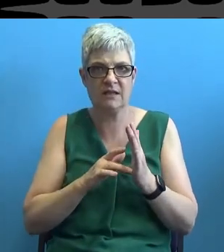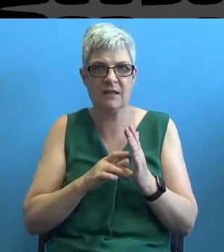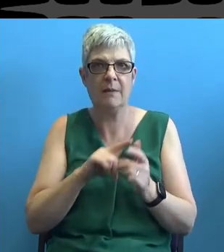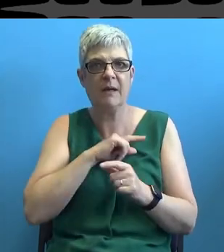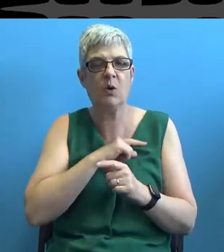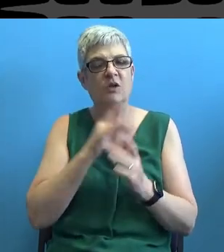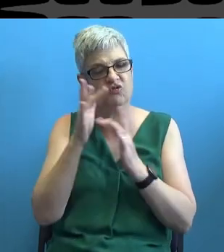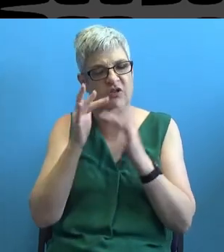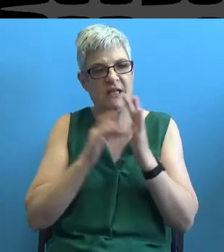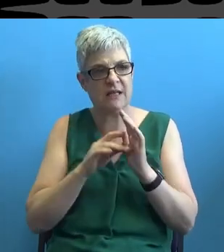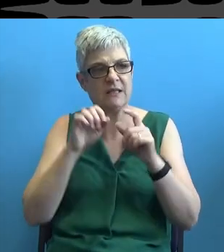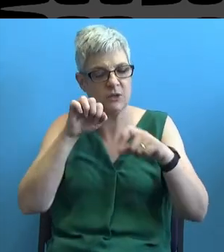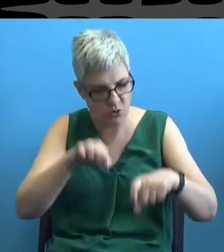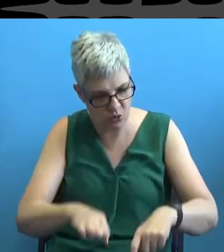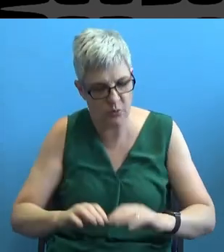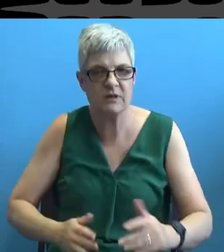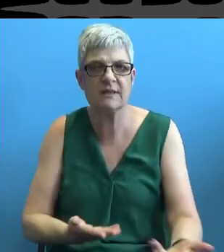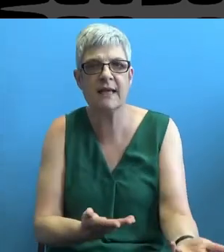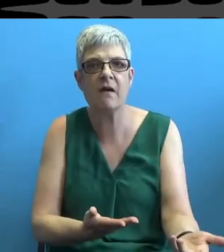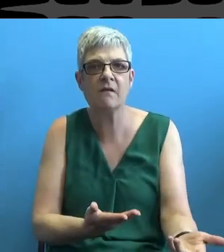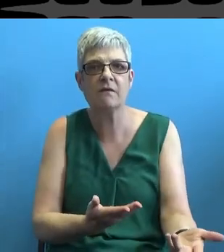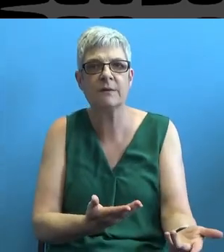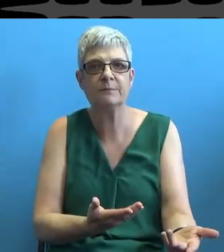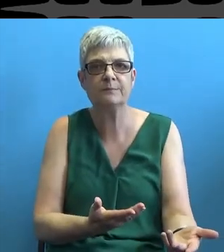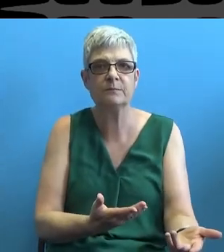to serve.